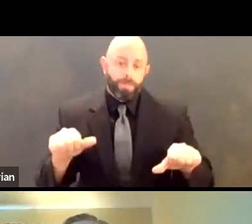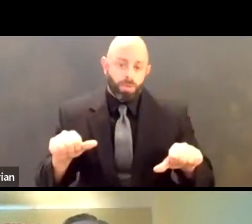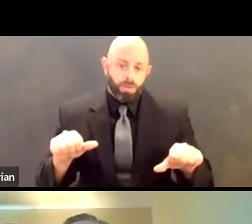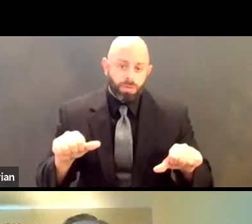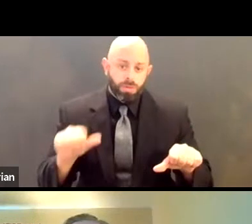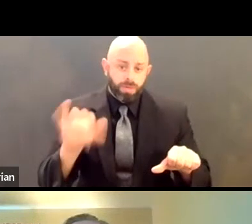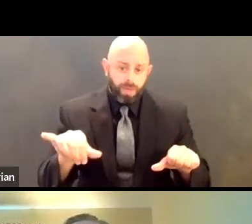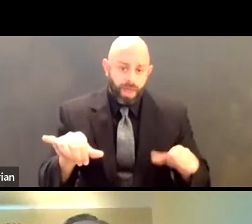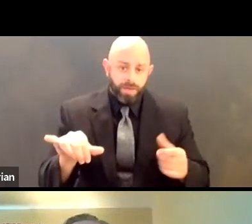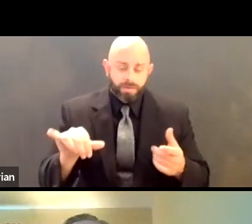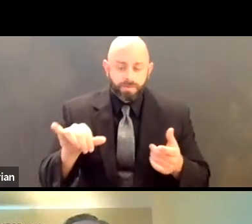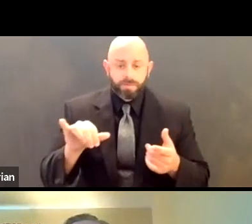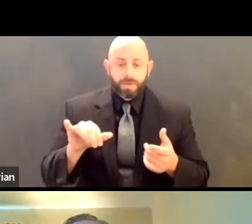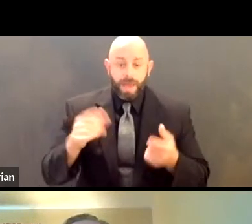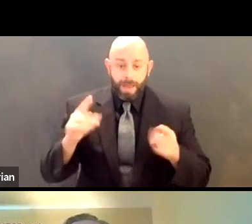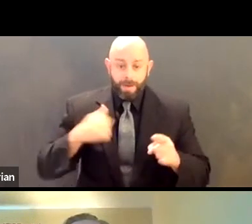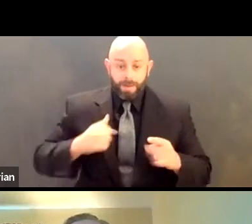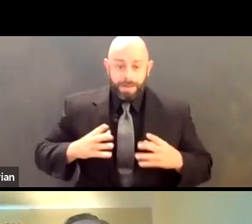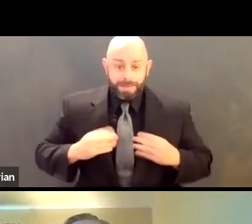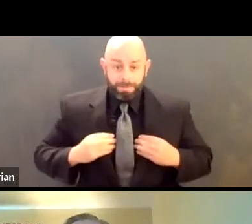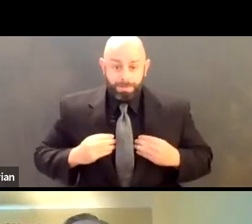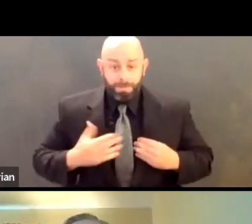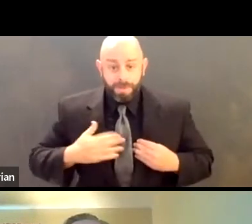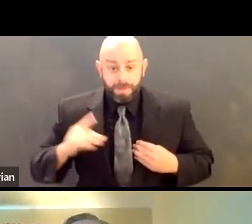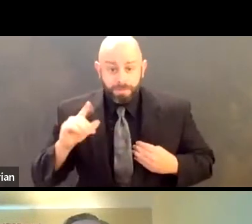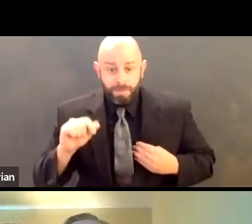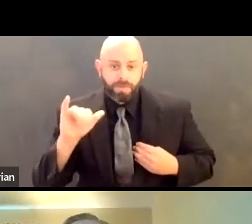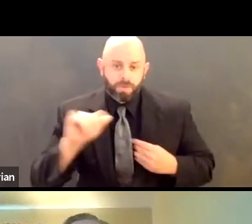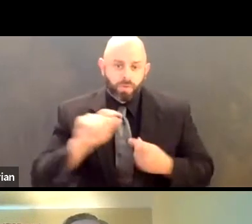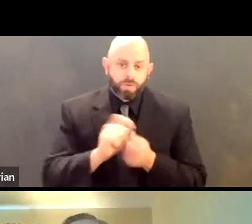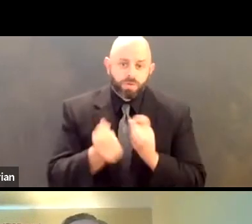that was a turning point for me.